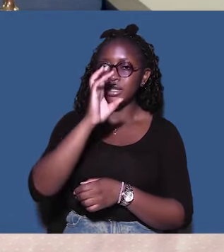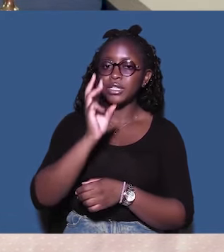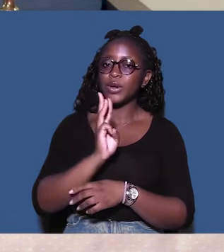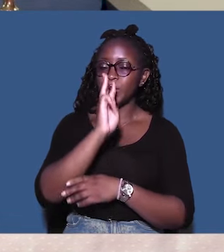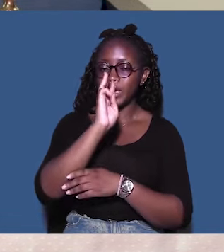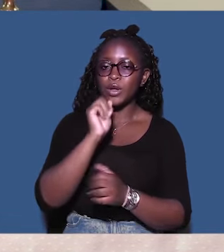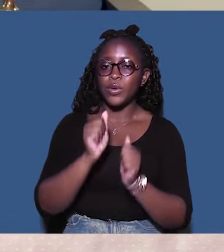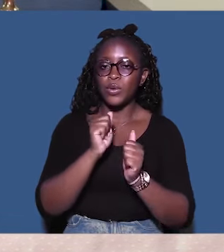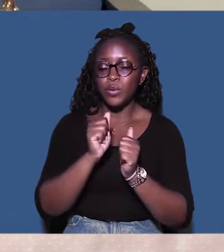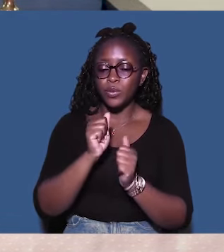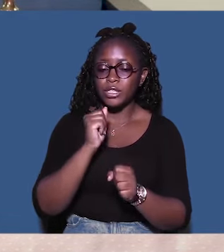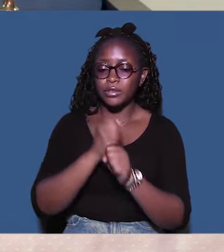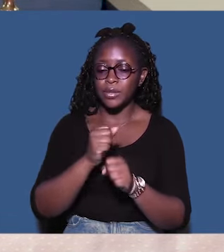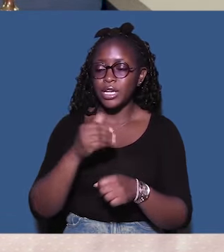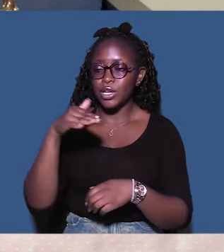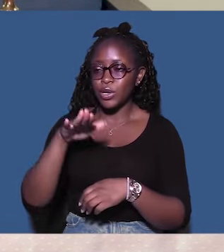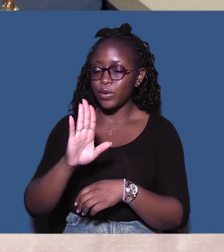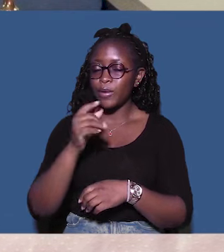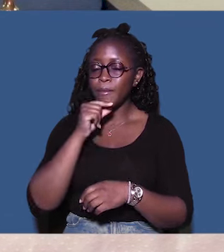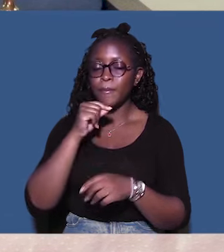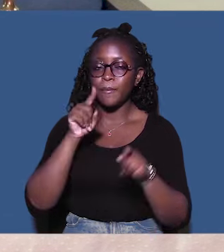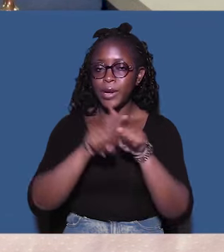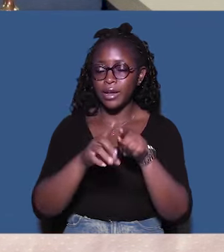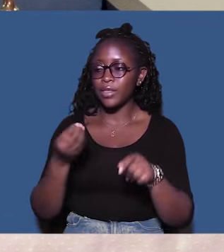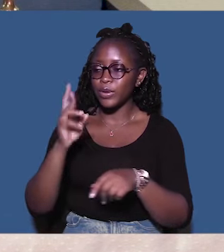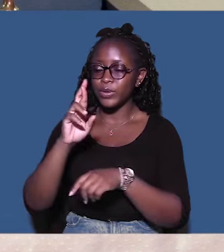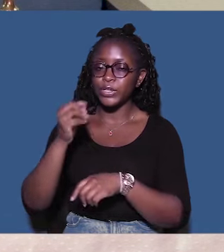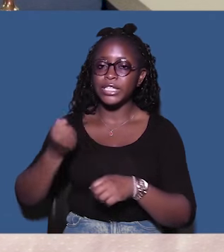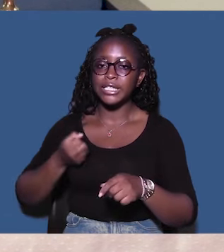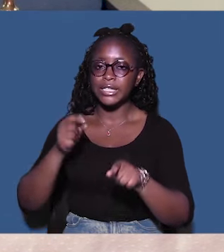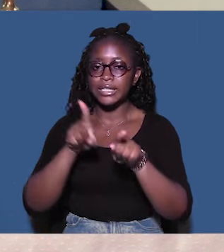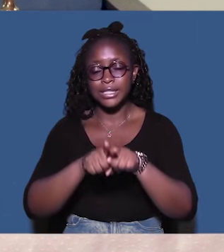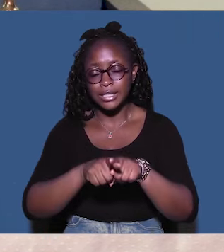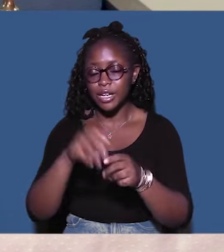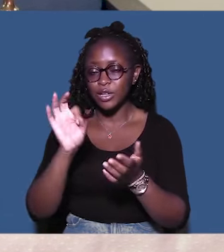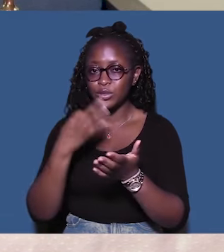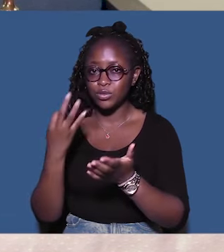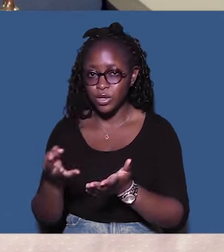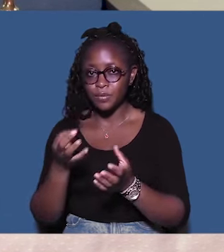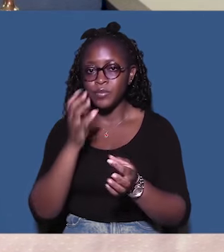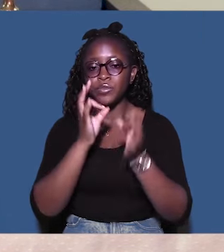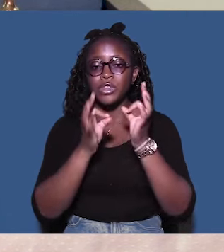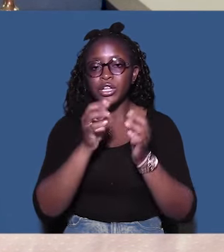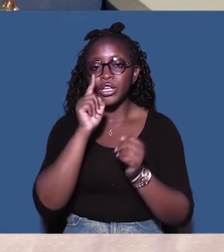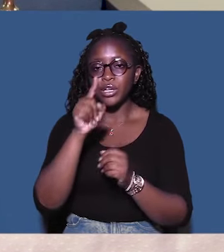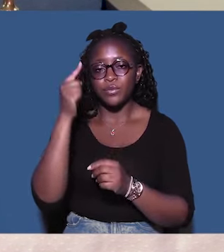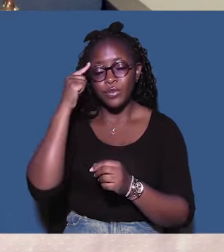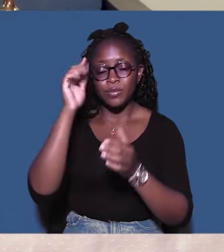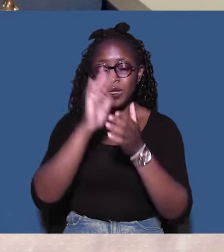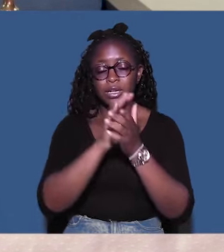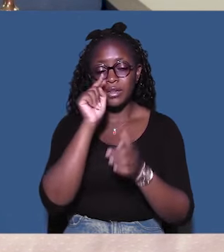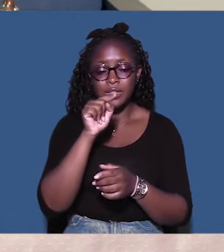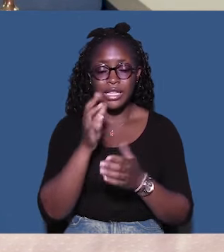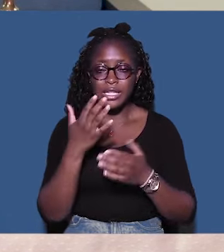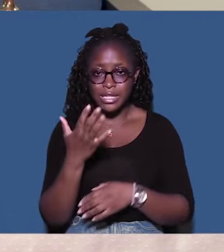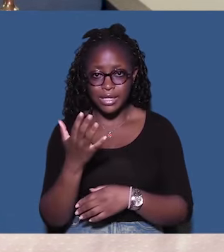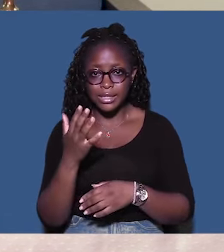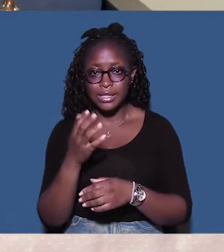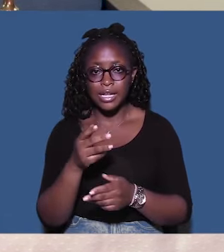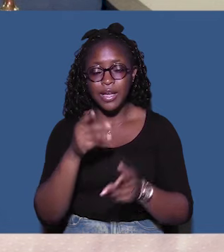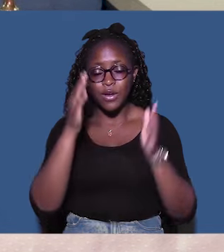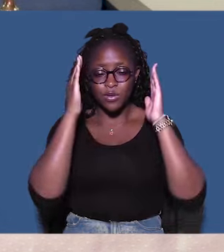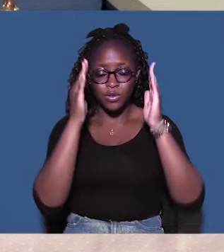sister to fall. So whatever you believe about these things, keep between yourself and God. Blessed